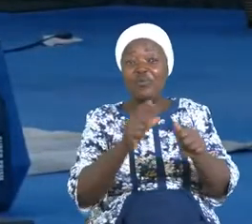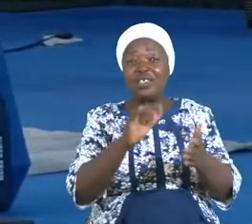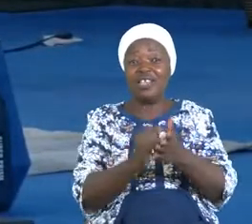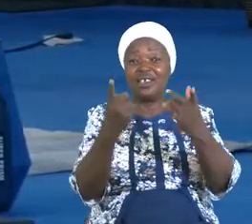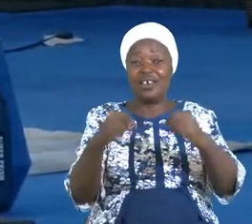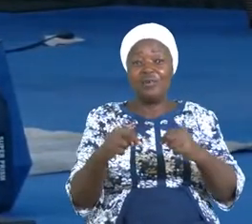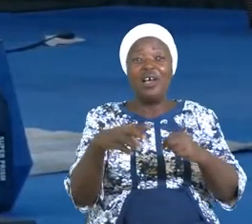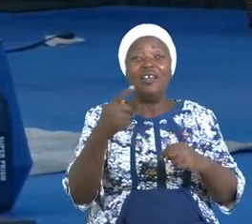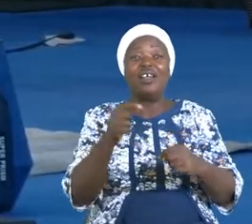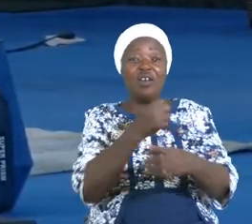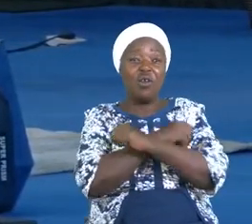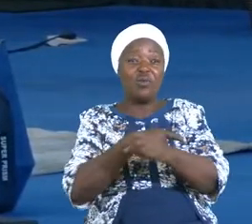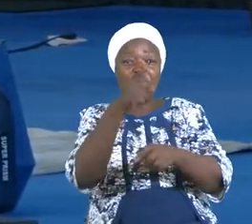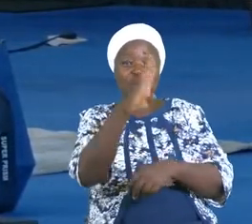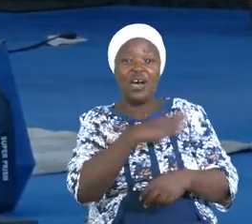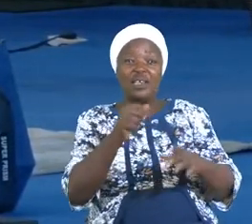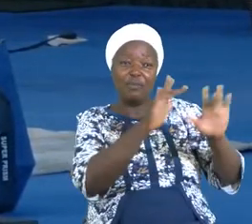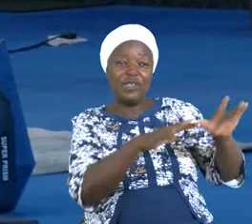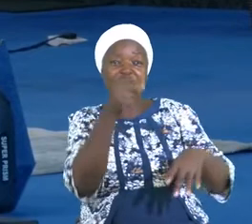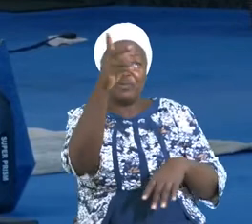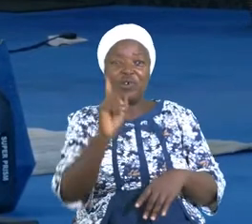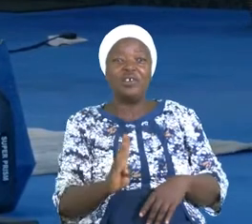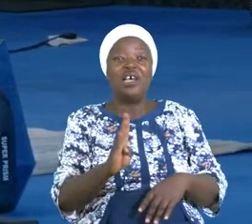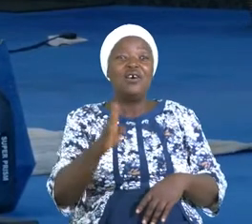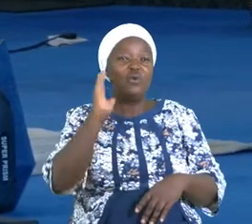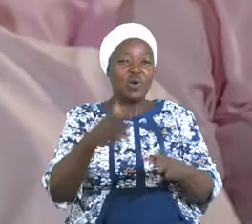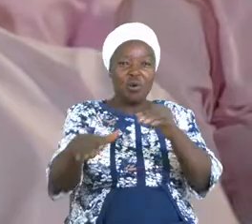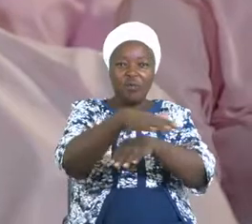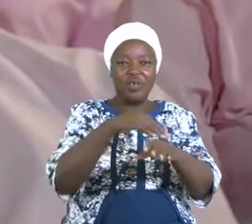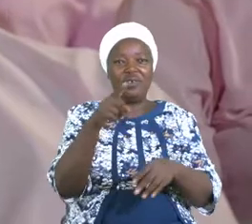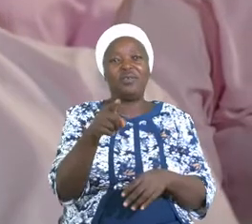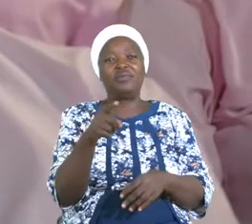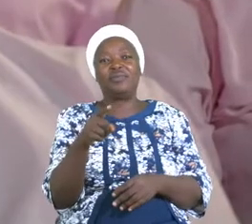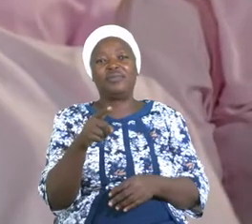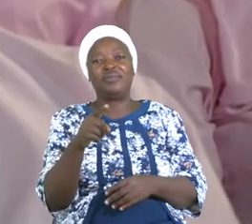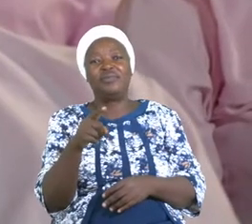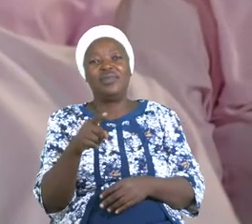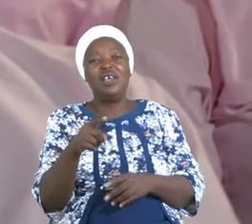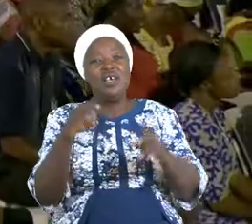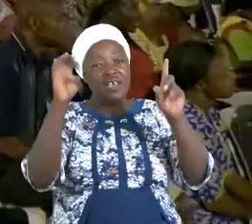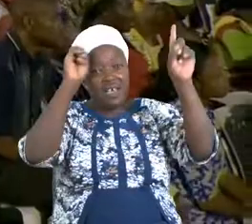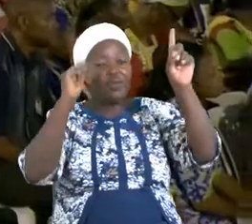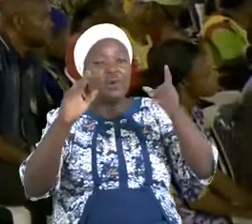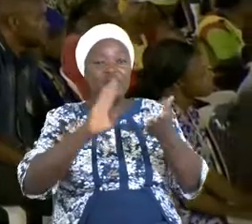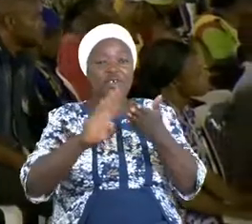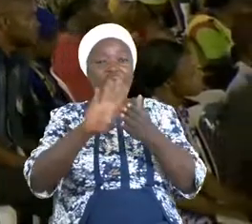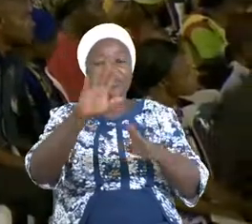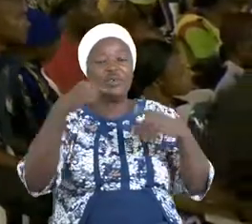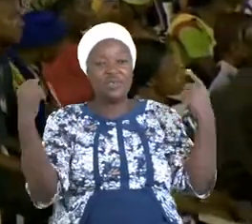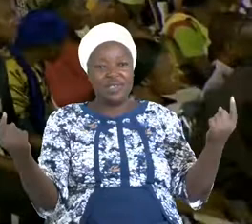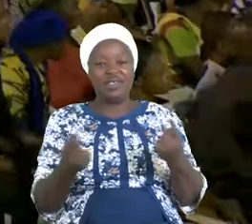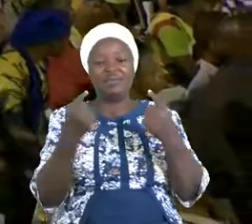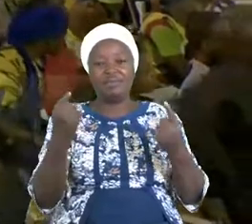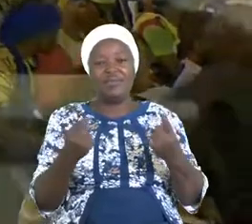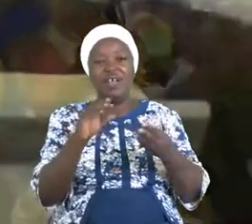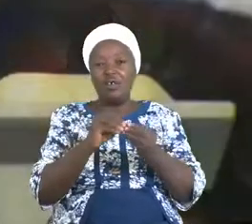love of God and the mercy of God will cover you. It will pardon your sin. Look at number two